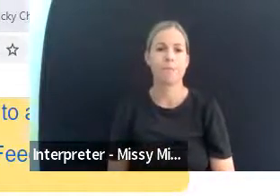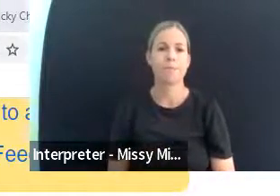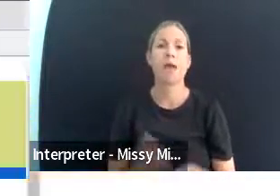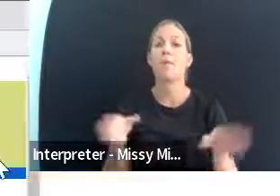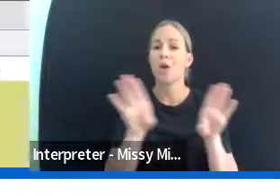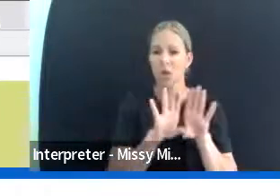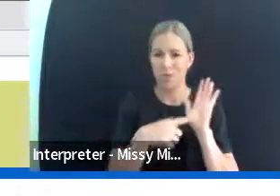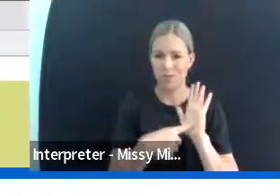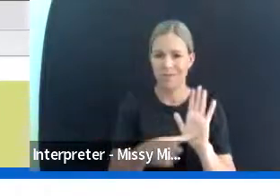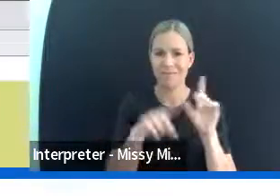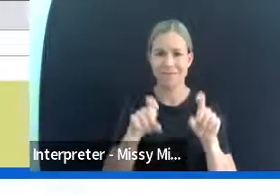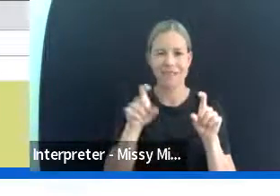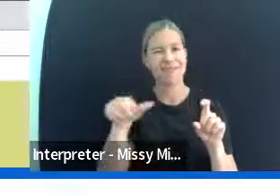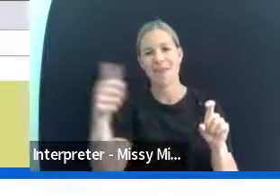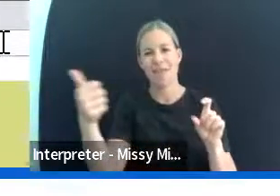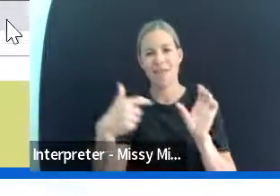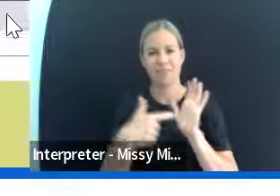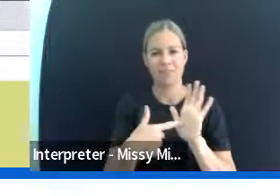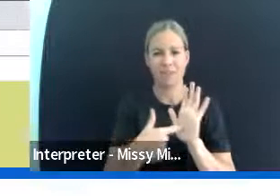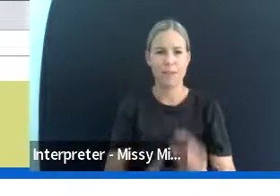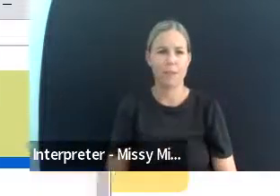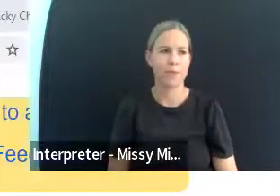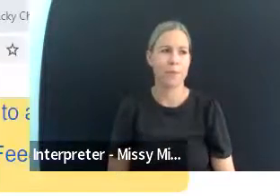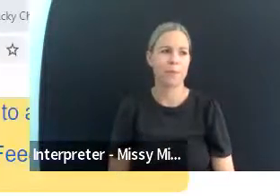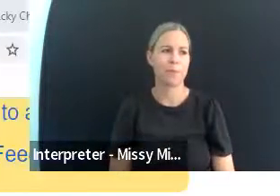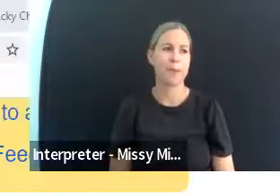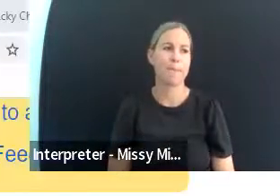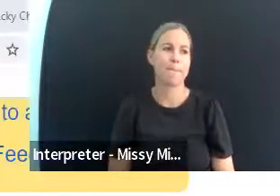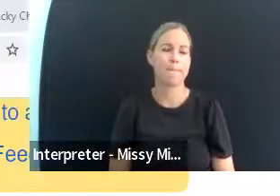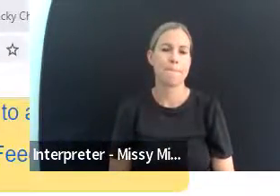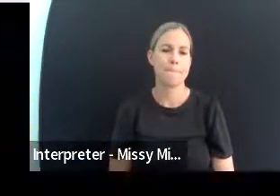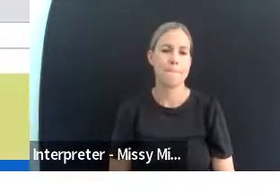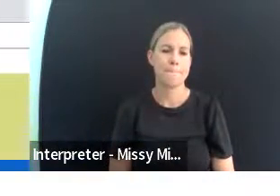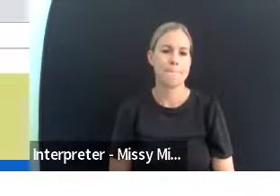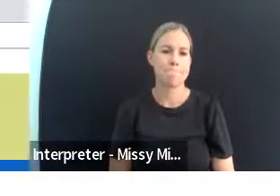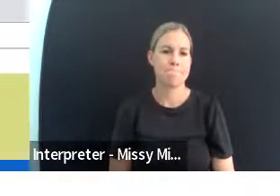time. Let's see what happens